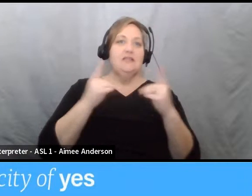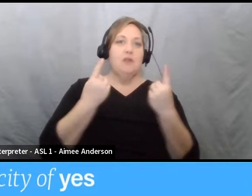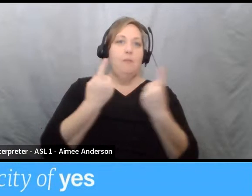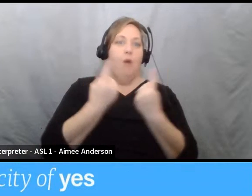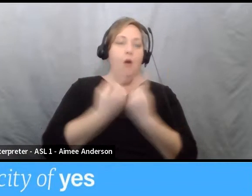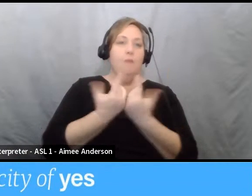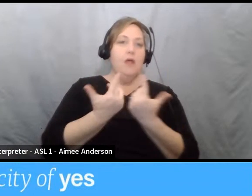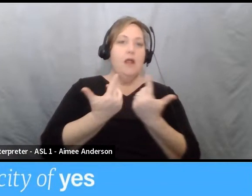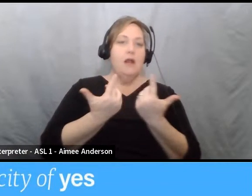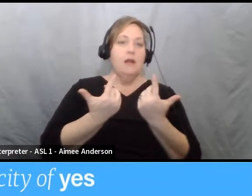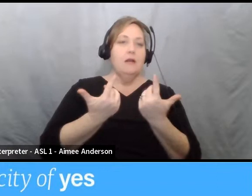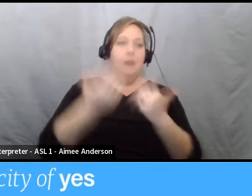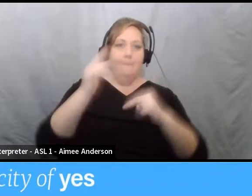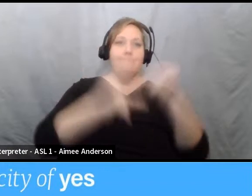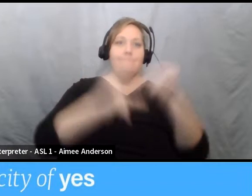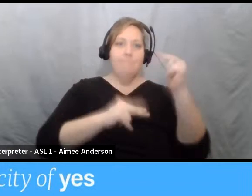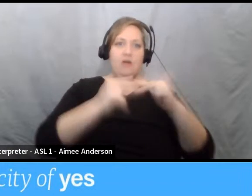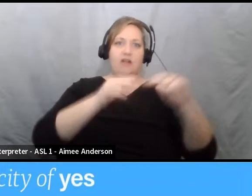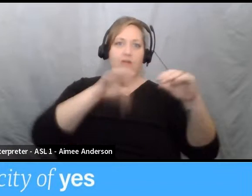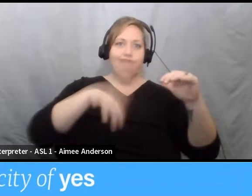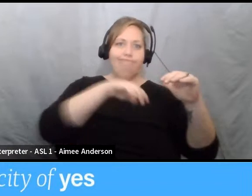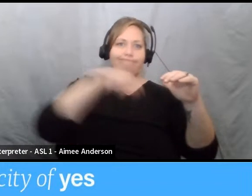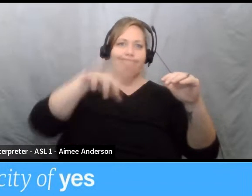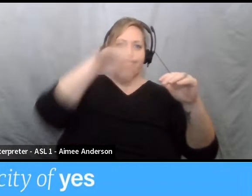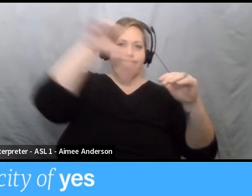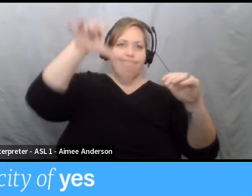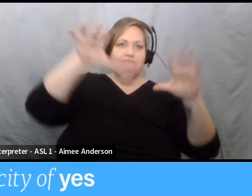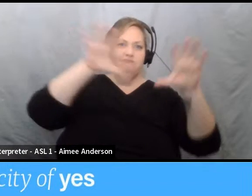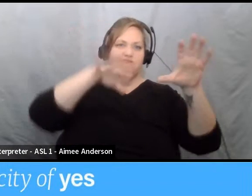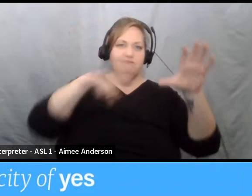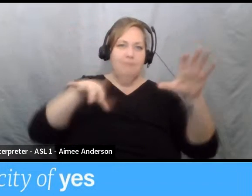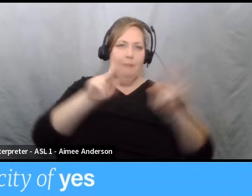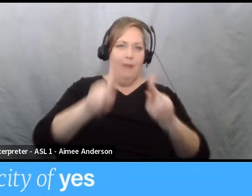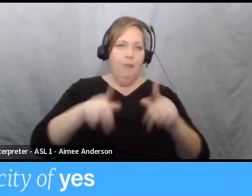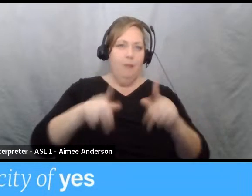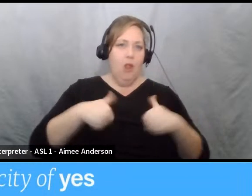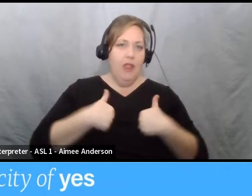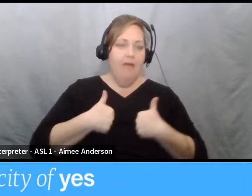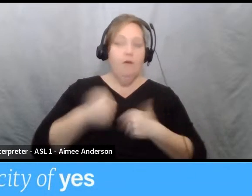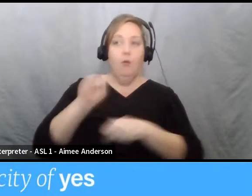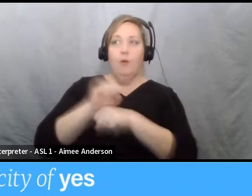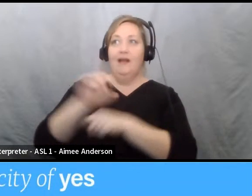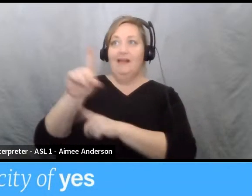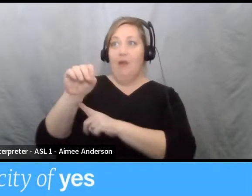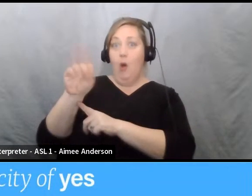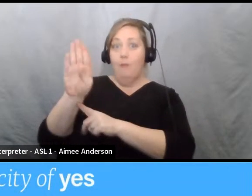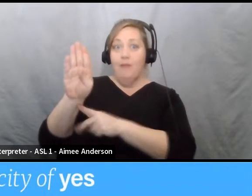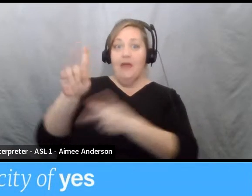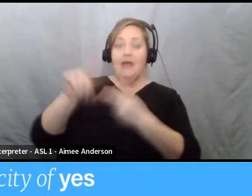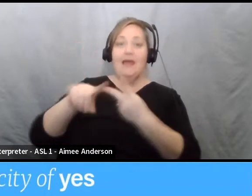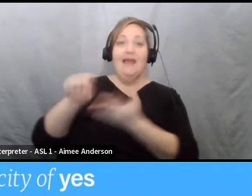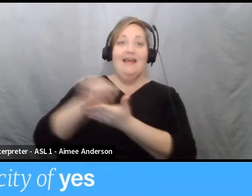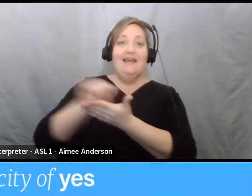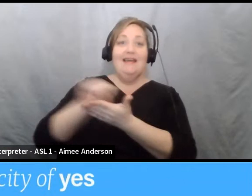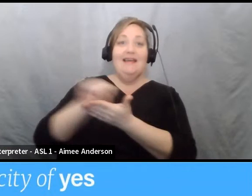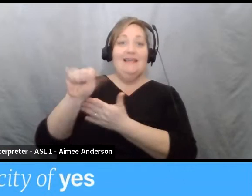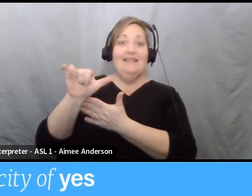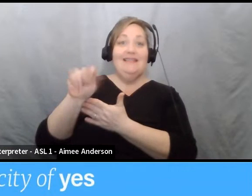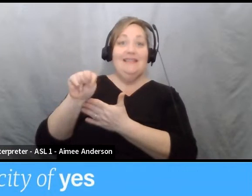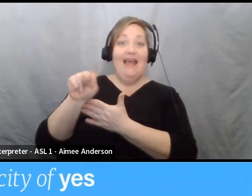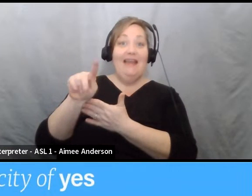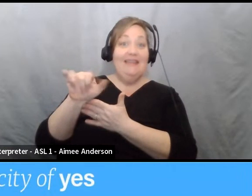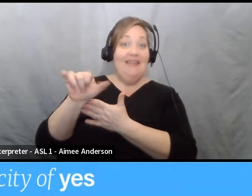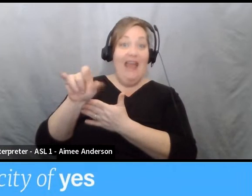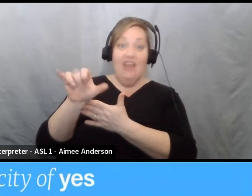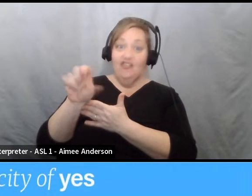live. And so we are looking at those things. We are working with DOB. We're working with sanitation on these things as